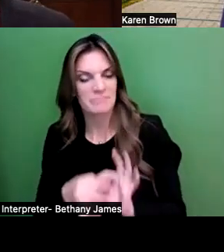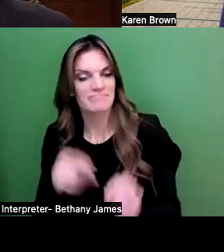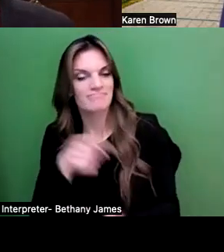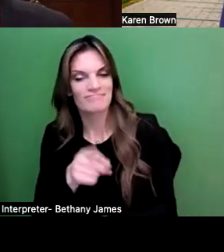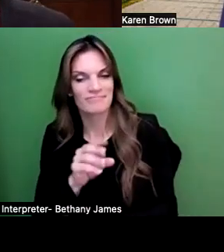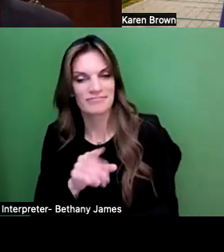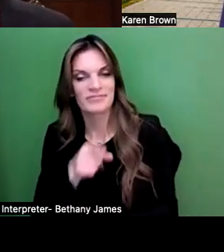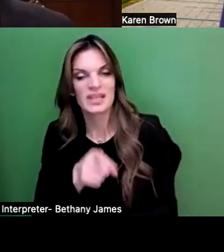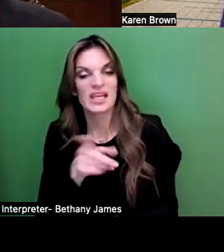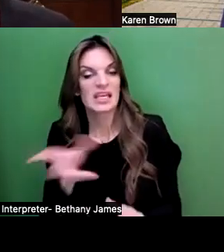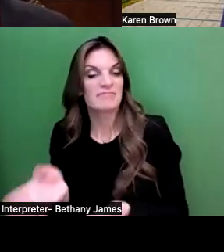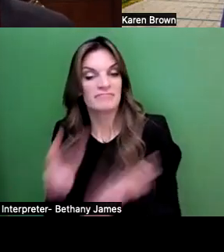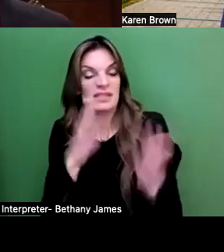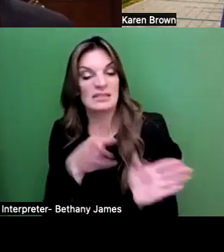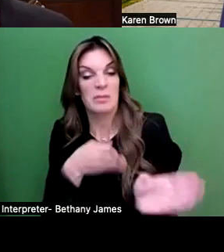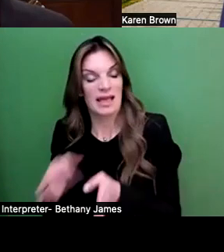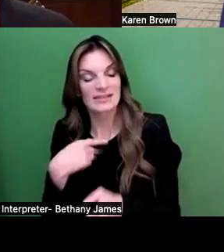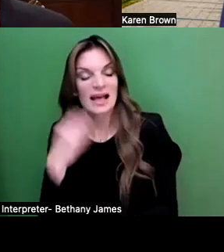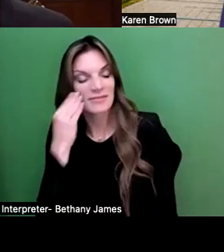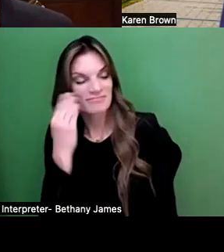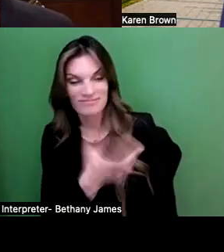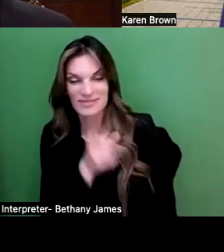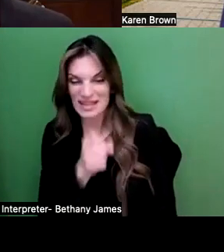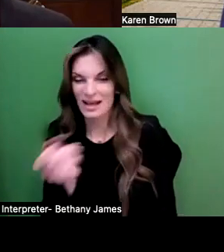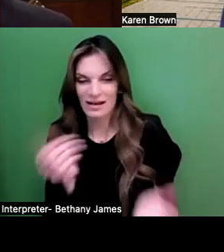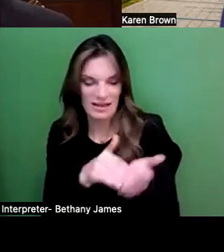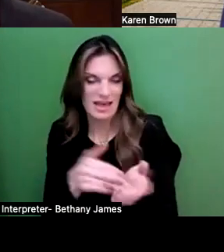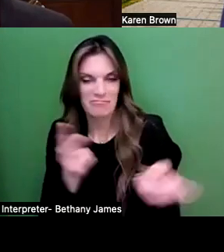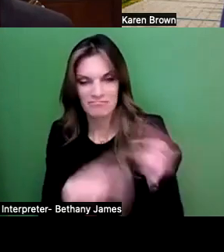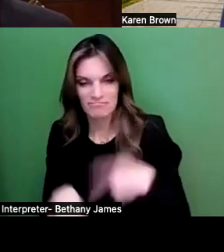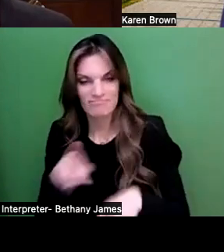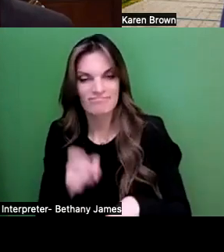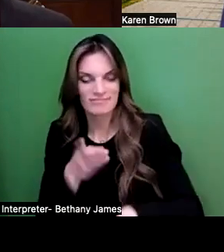him to please take another look, to please